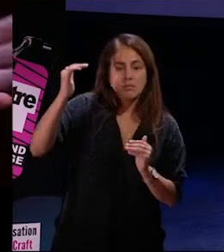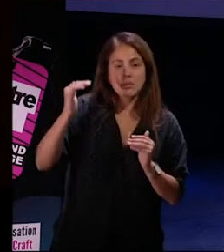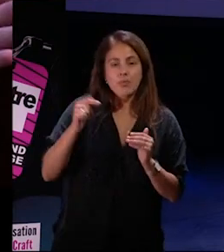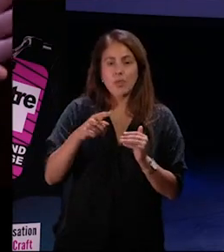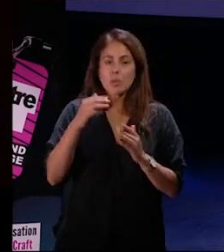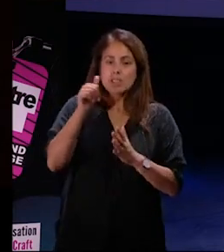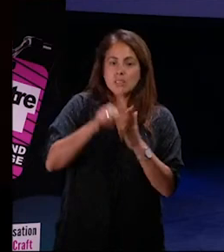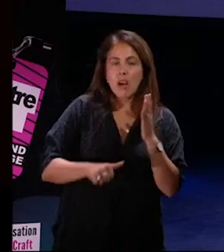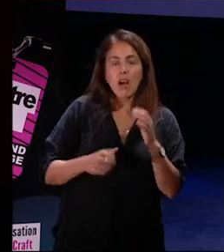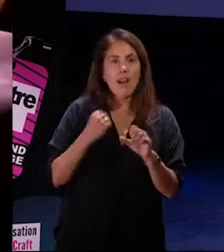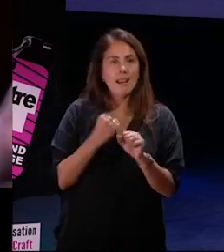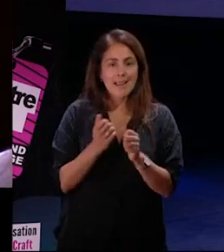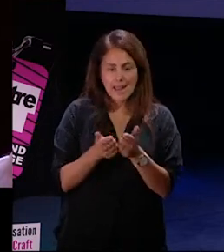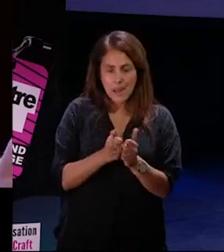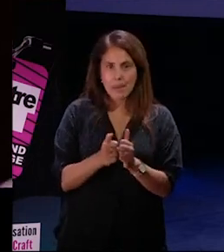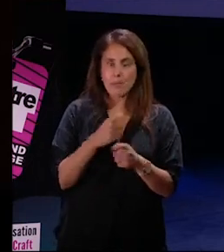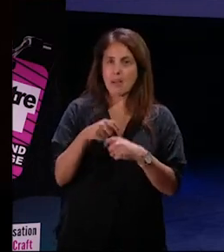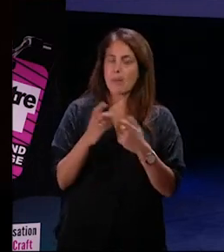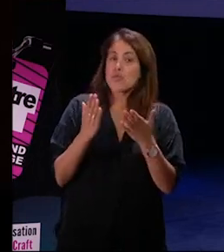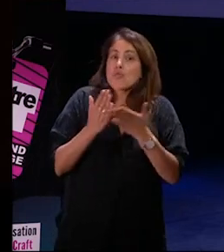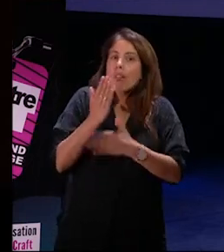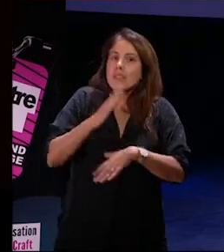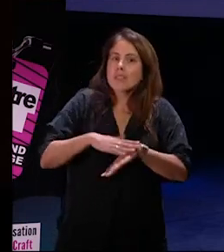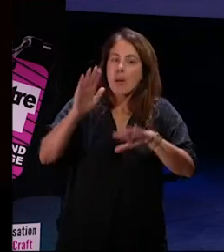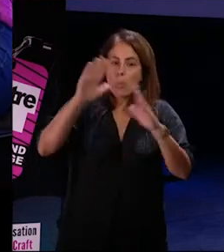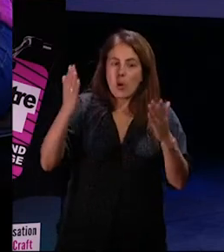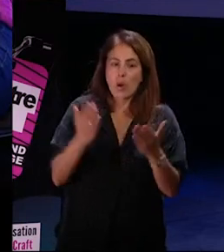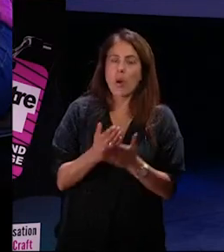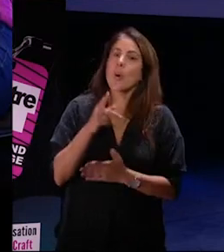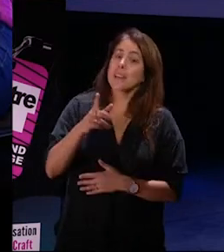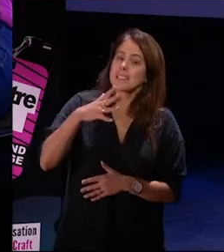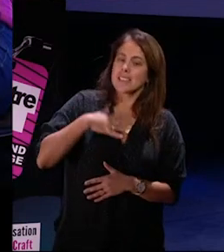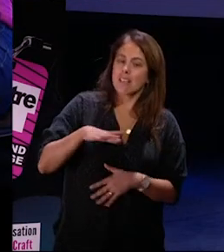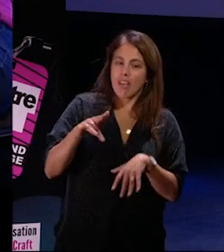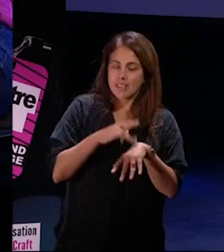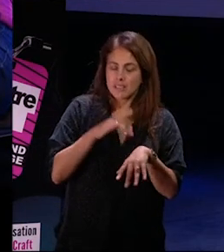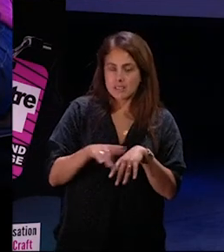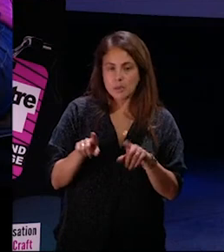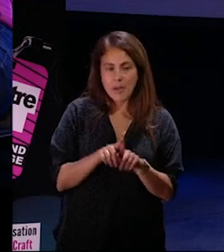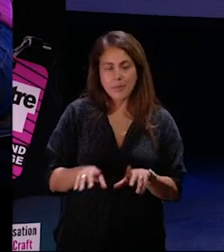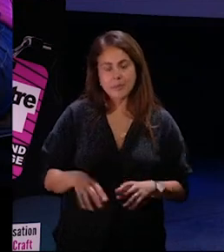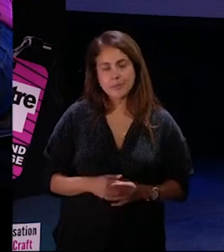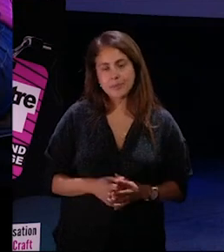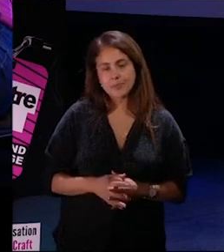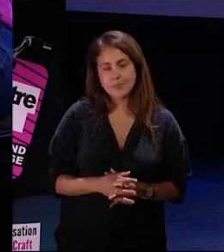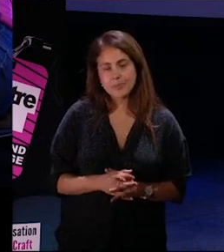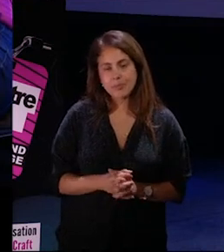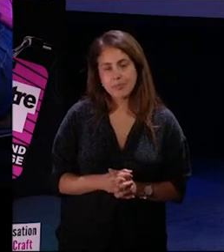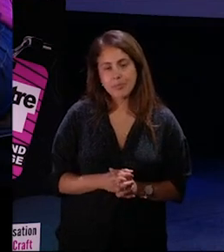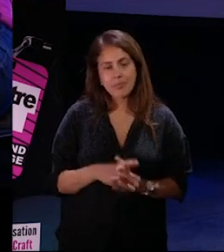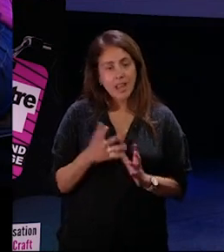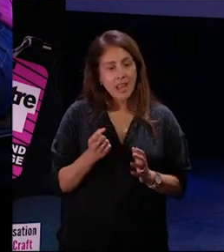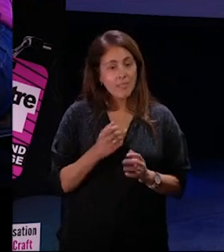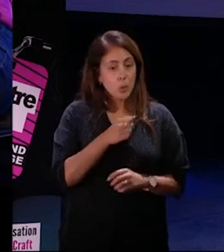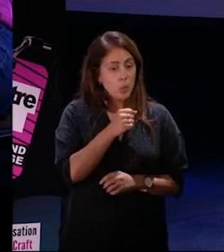you start gaming, you're creating real-time worlds, which is the type of thing we need in theatre and other areas of the arts. Yeah. Do we